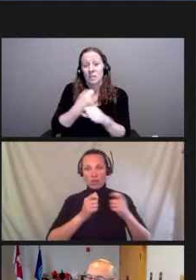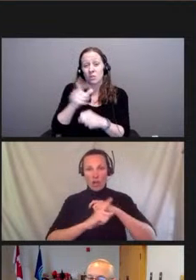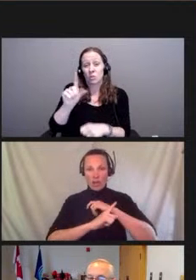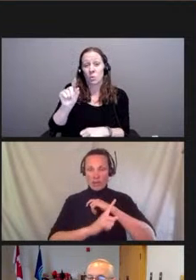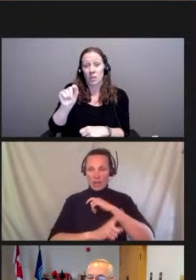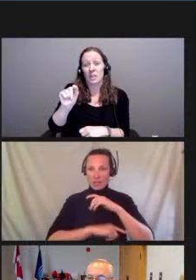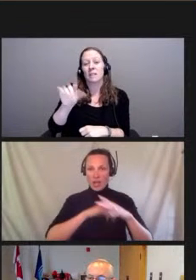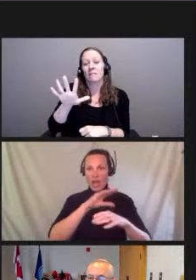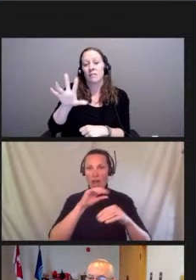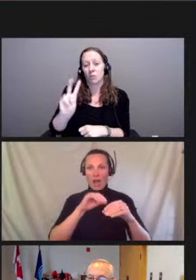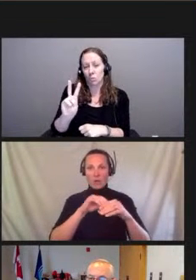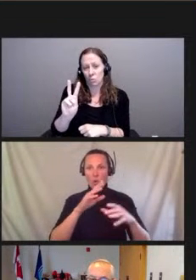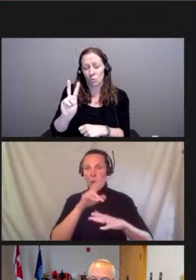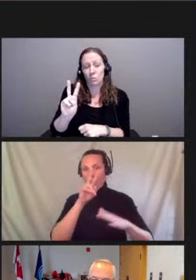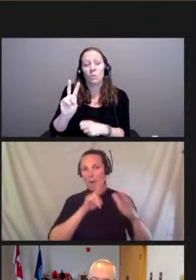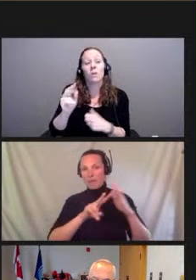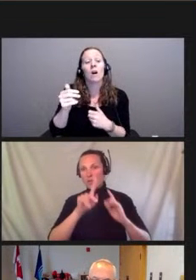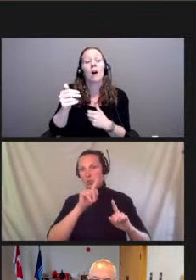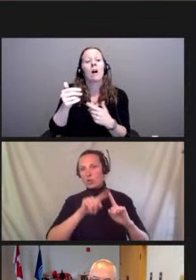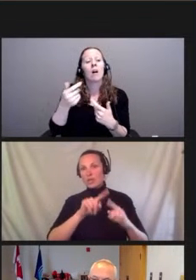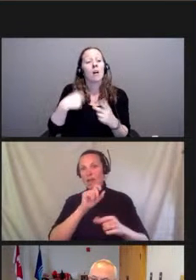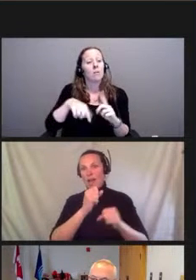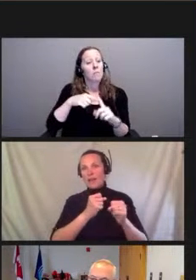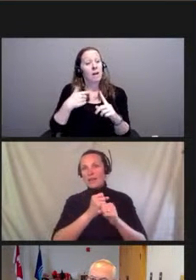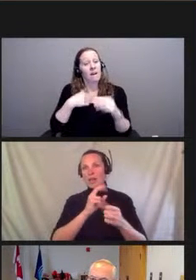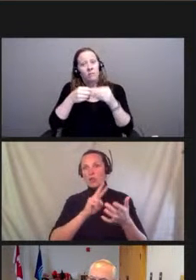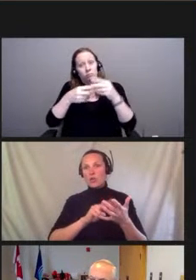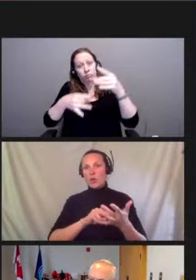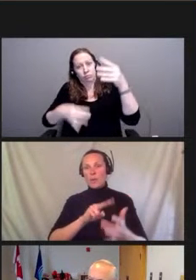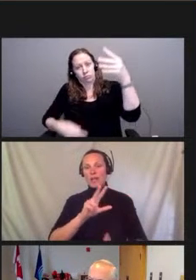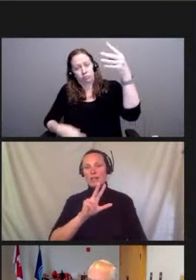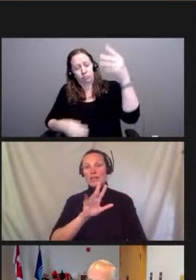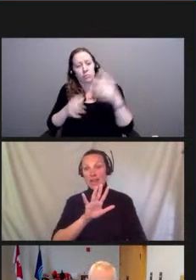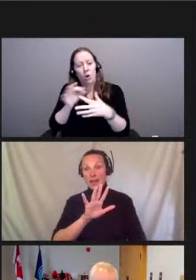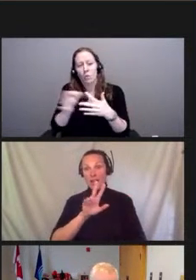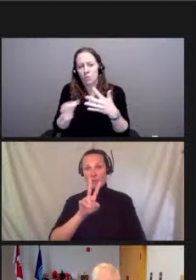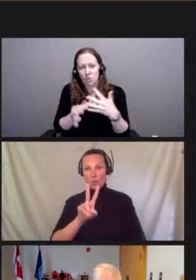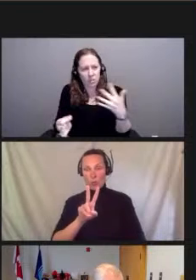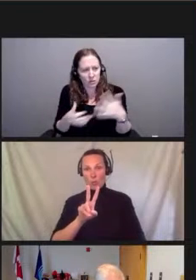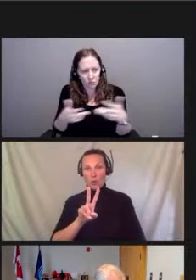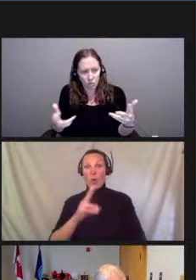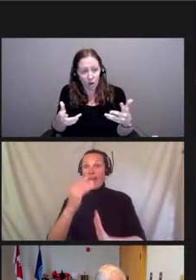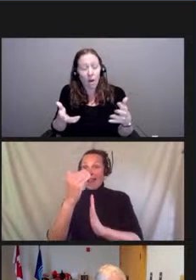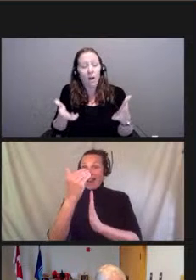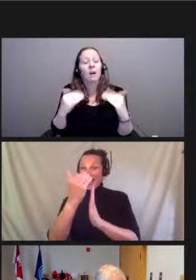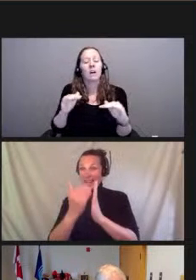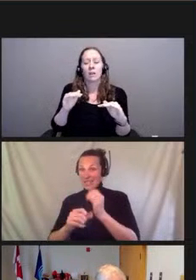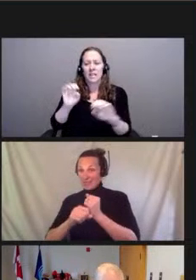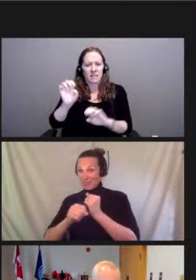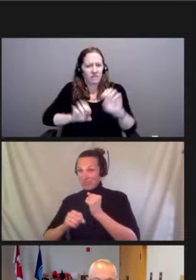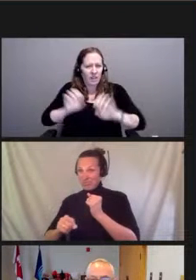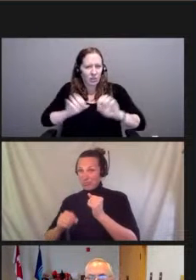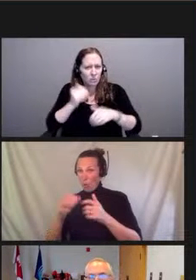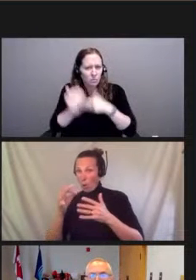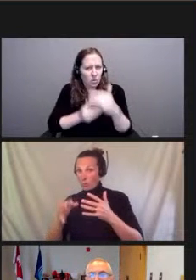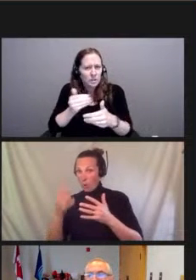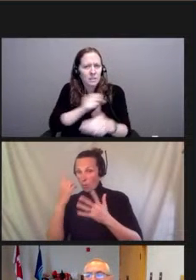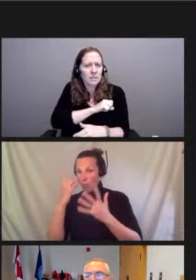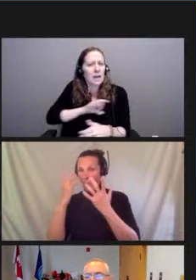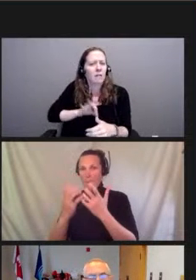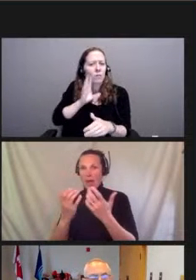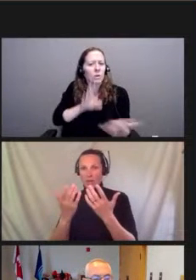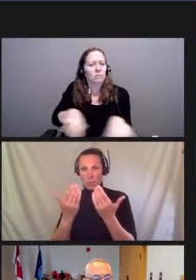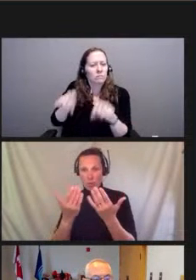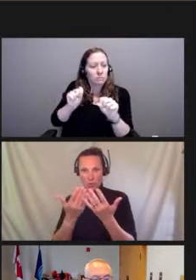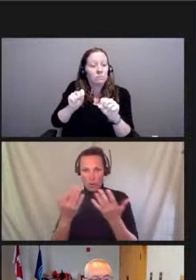long list of options that could help us meet those needs. The process staff will follow to evaluate all the options and to develop